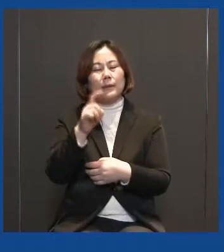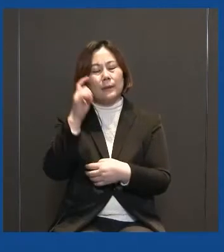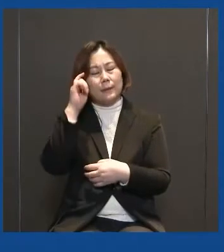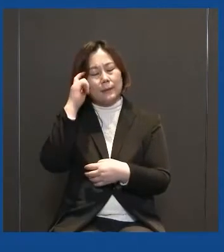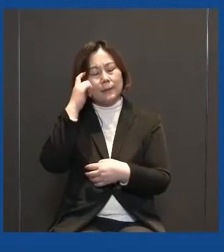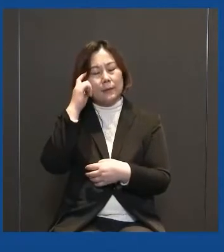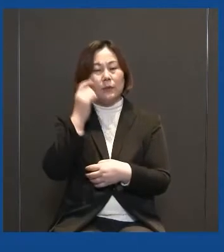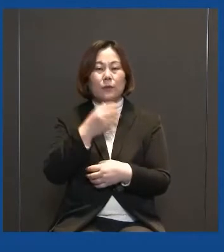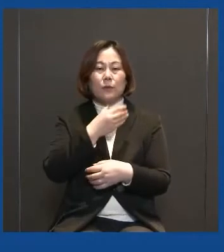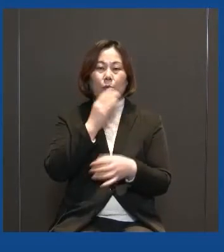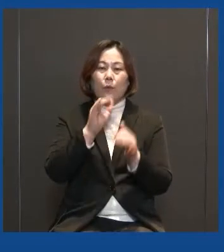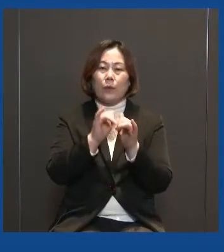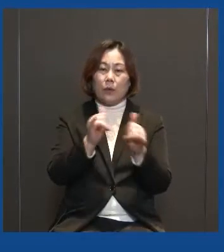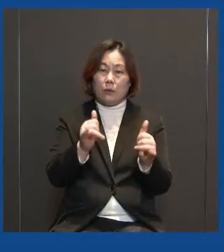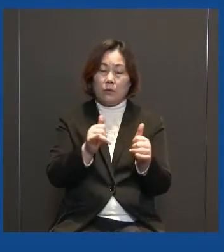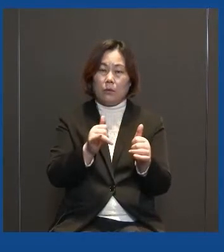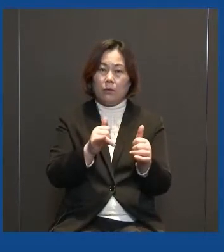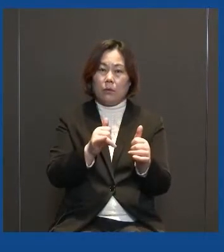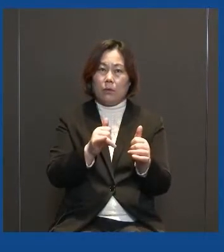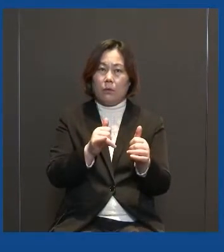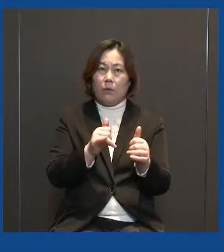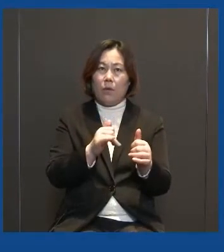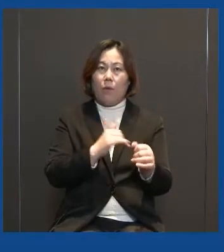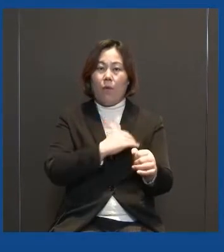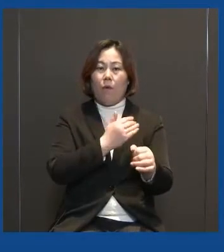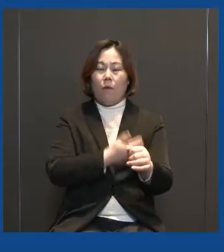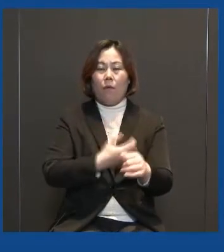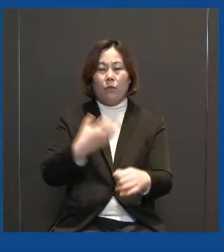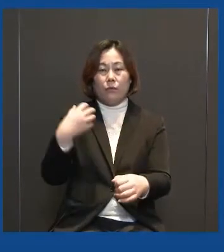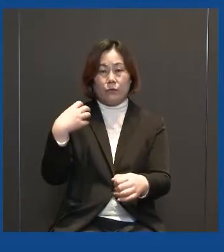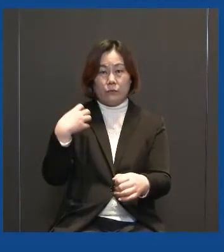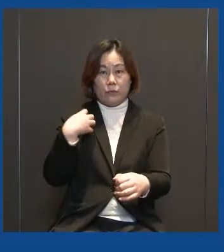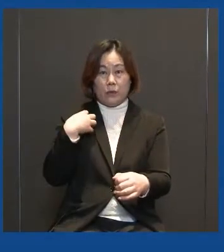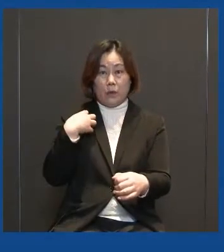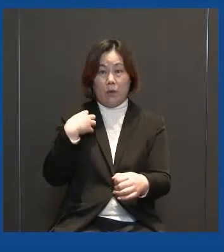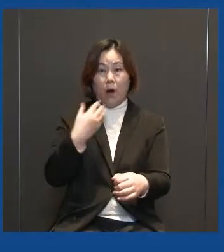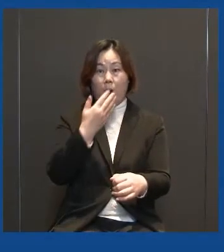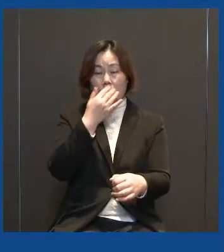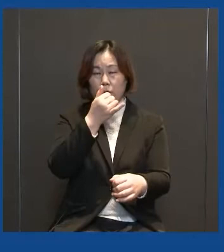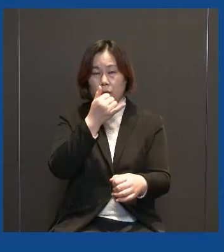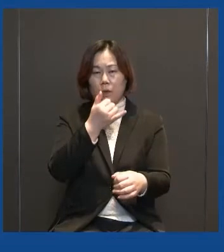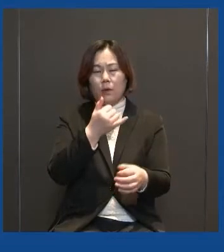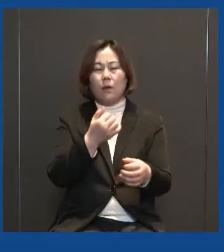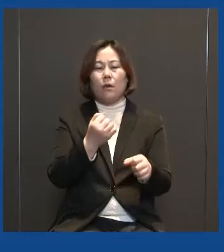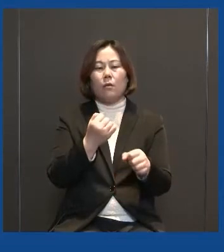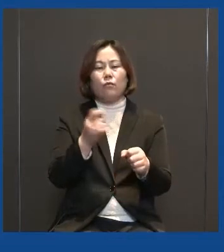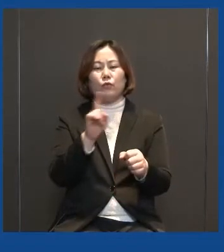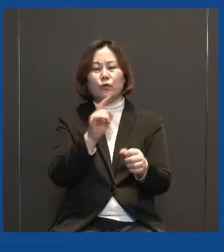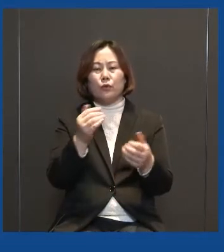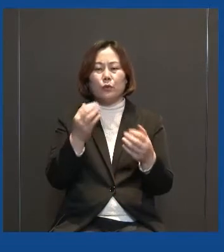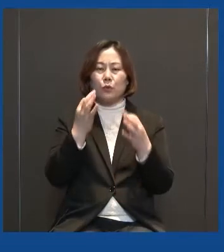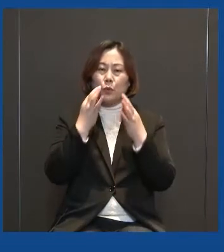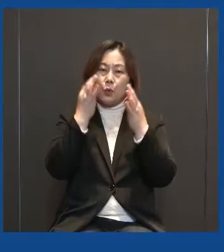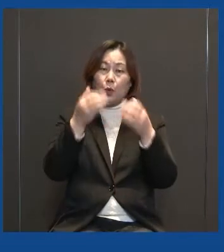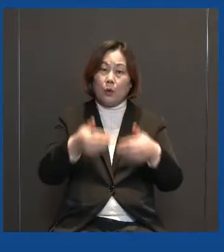age threshold for defining an older person, how do we perceive them as rights holder, what do we need to do to make sure